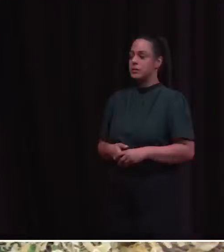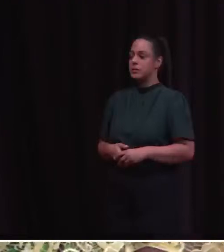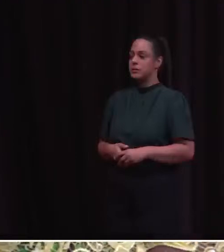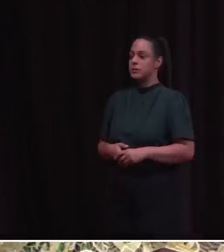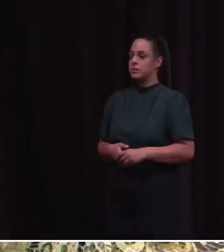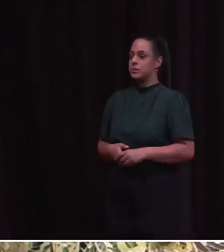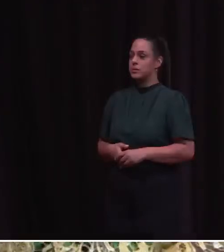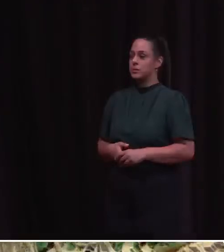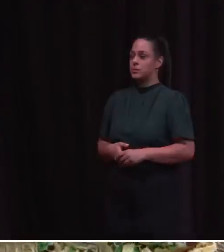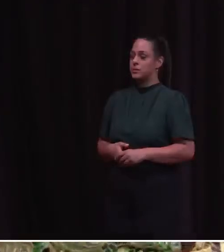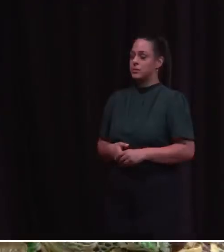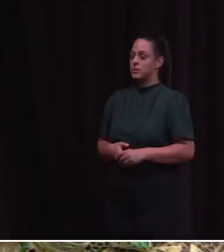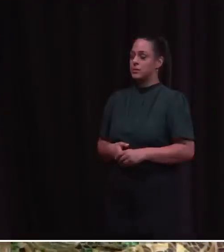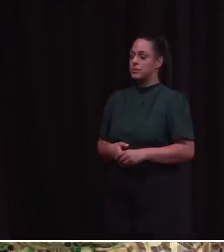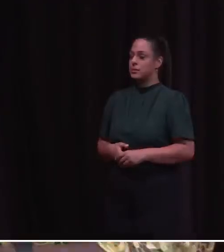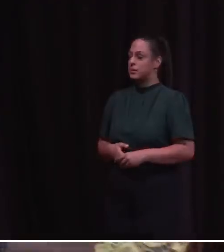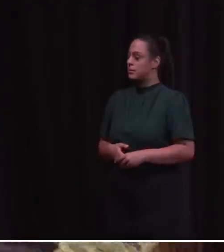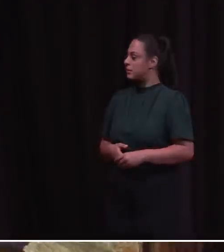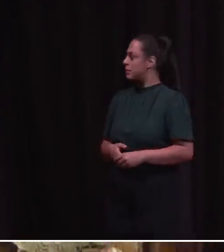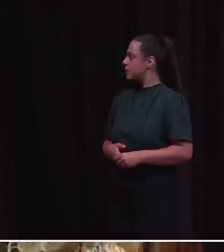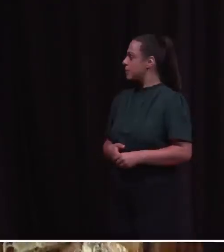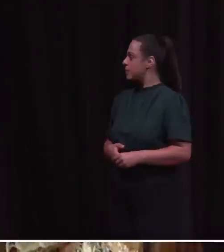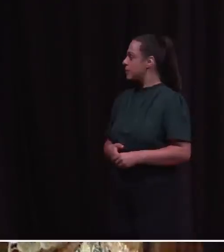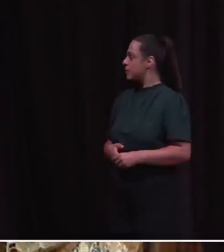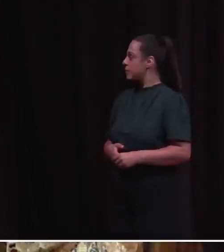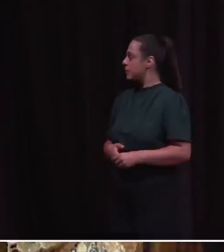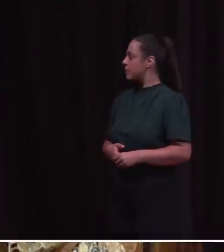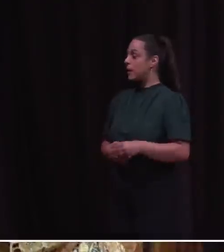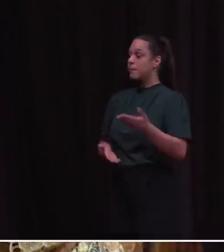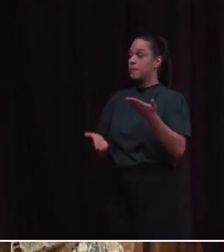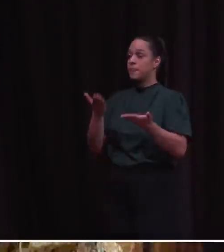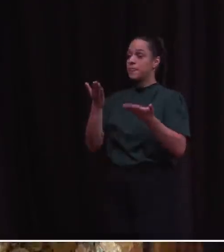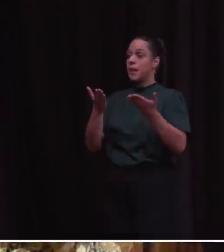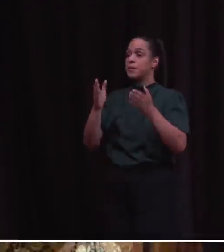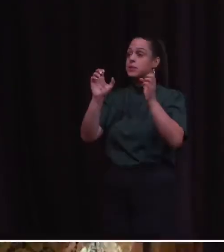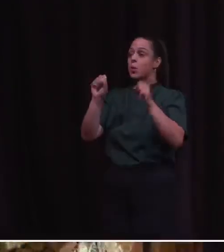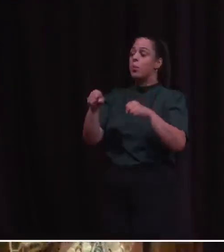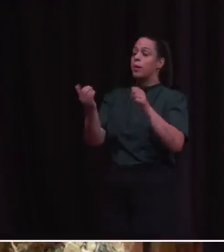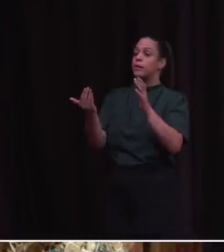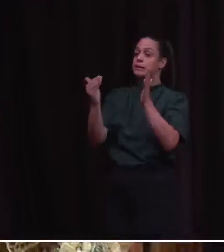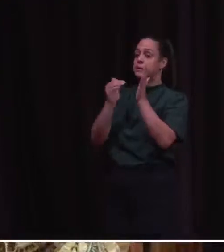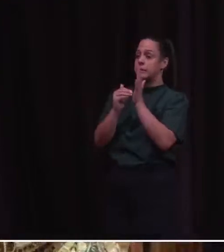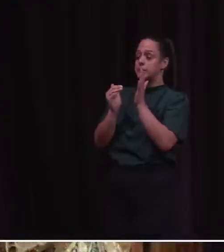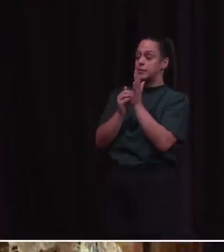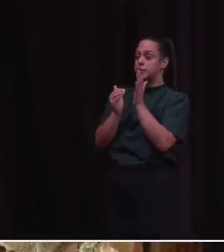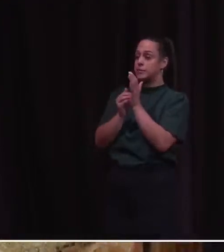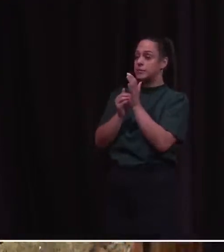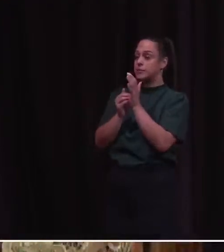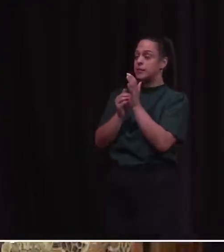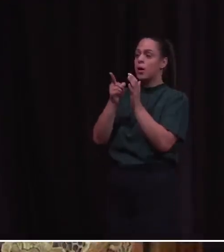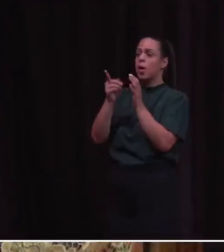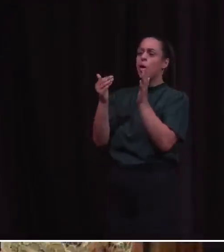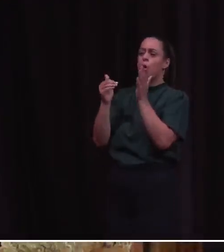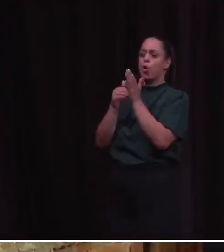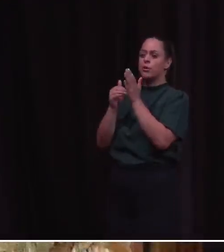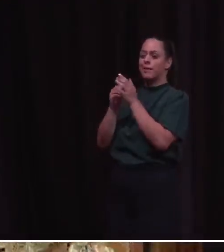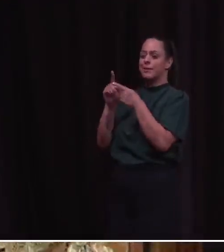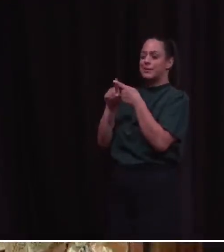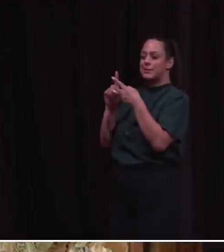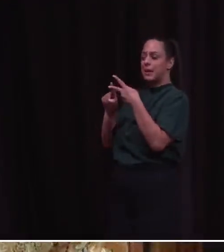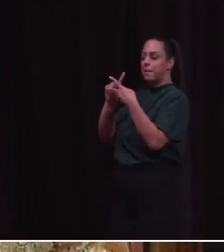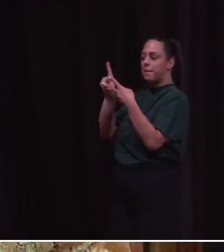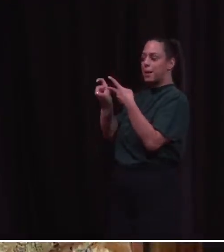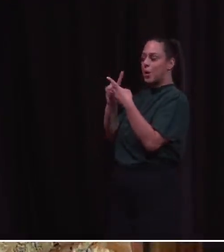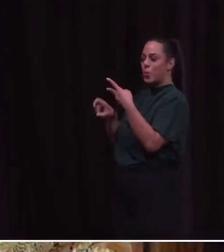Si puedes volver a repetirla, tal vez un poquitito más despacio y acercando el micrófono, porque como que no escuchamos por